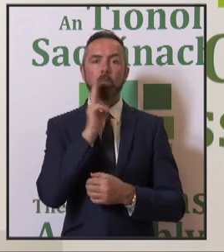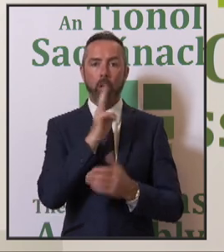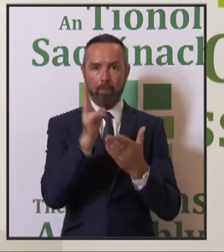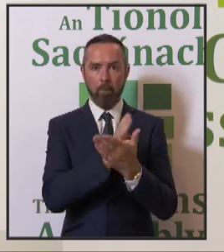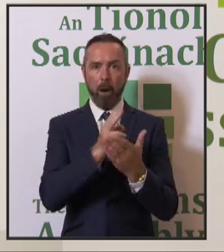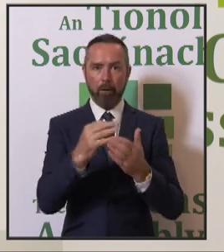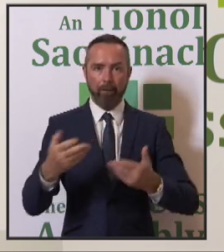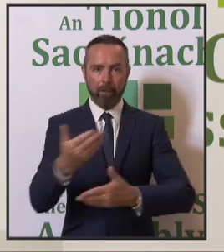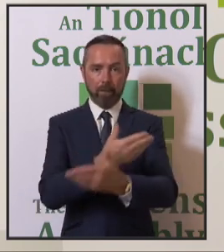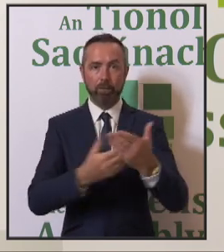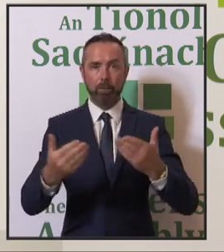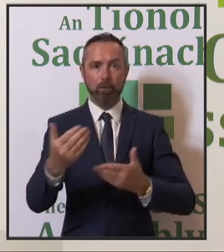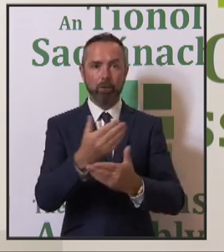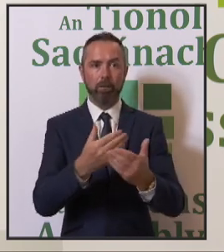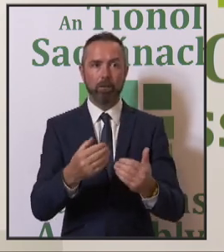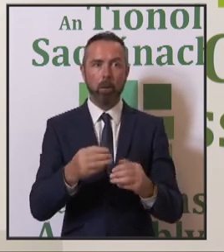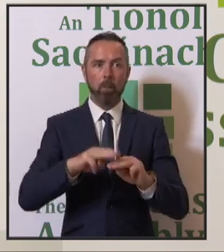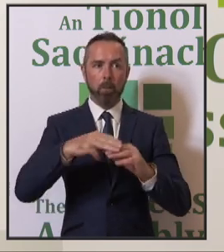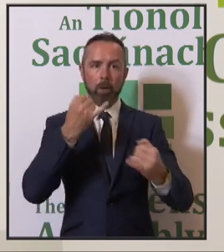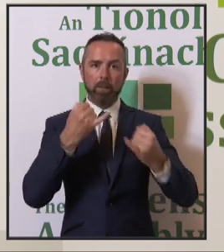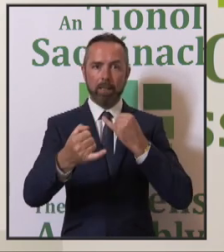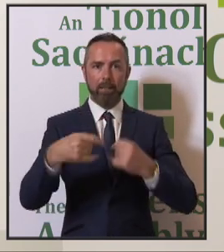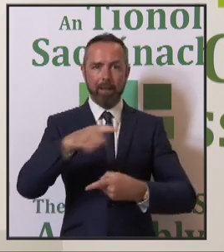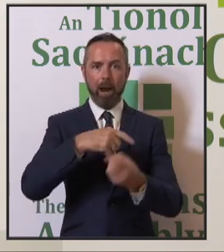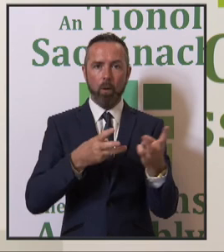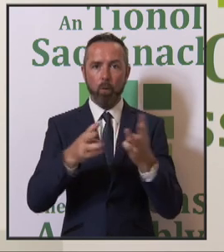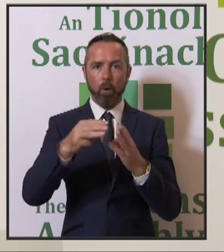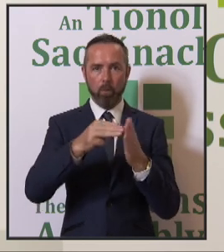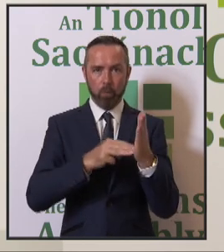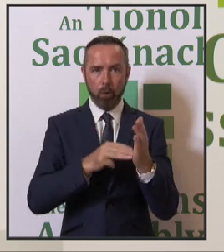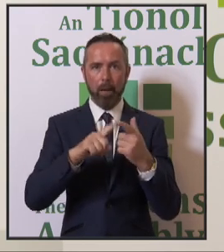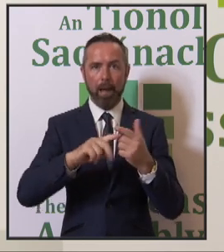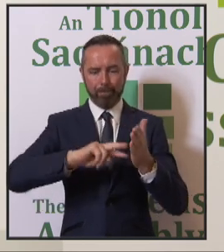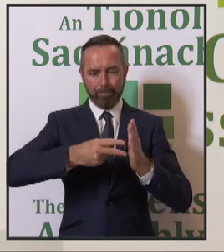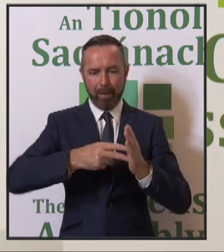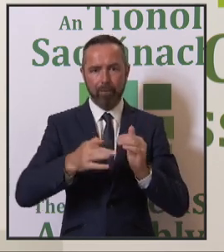of the discussion to discuss in greater detail our work programme and the arrangements for the